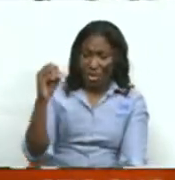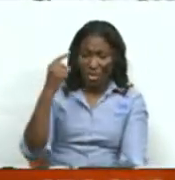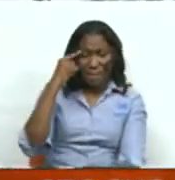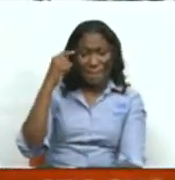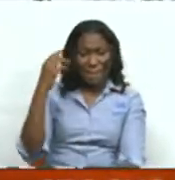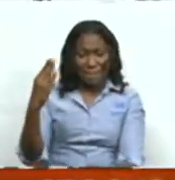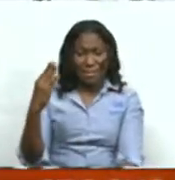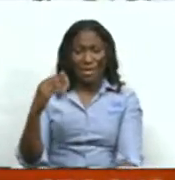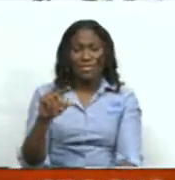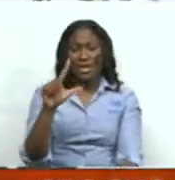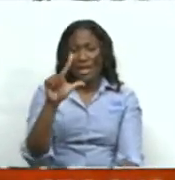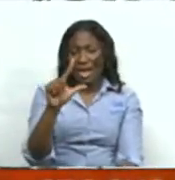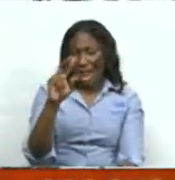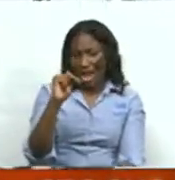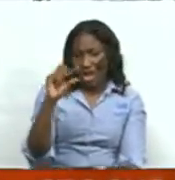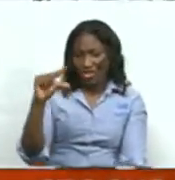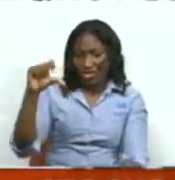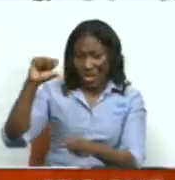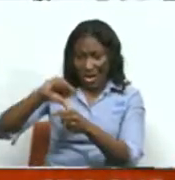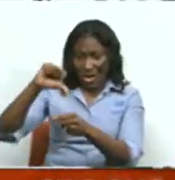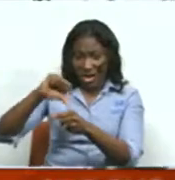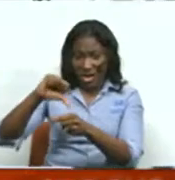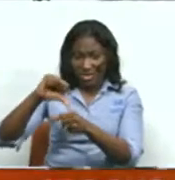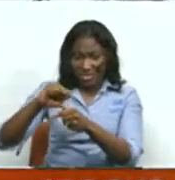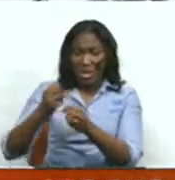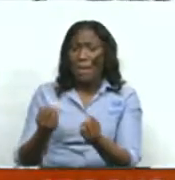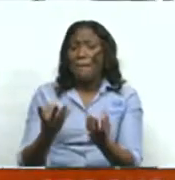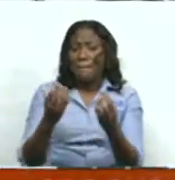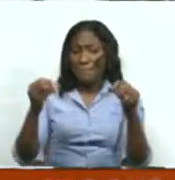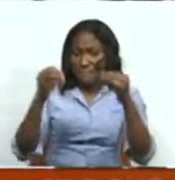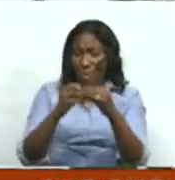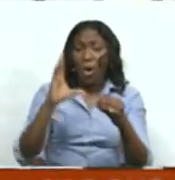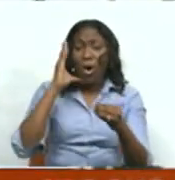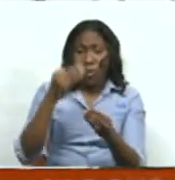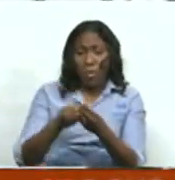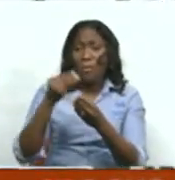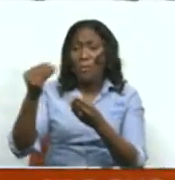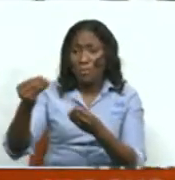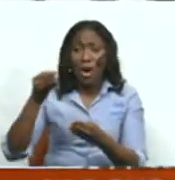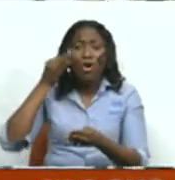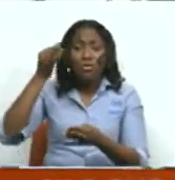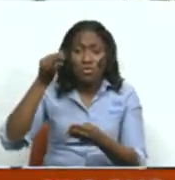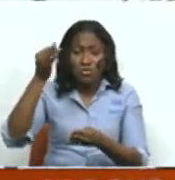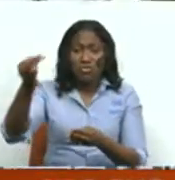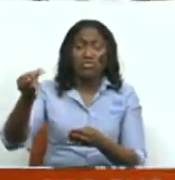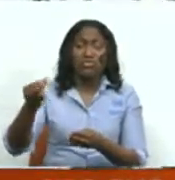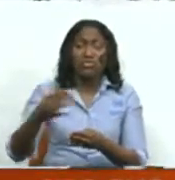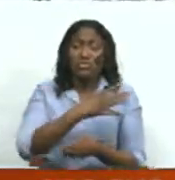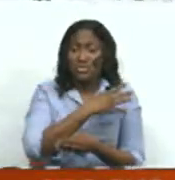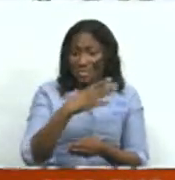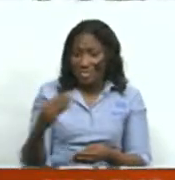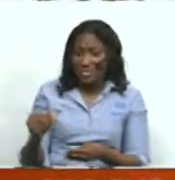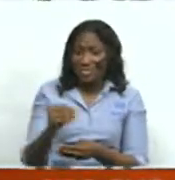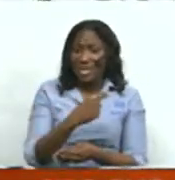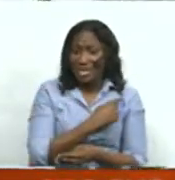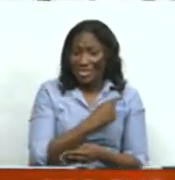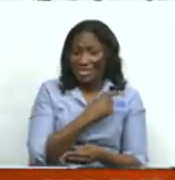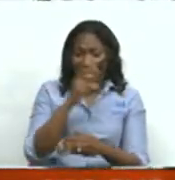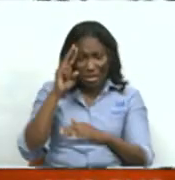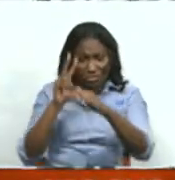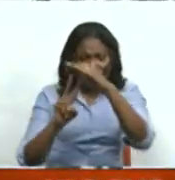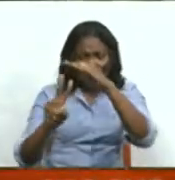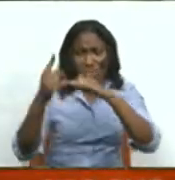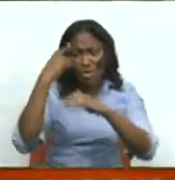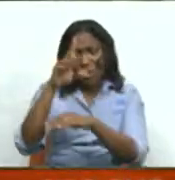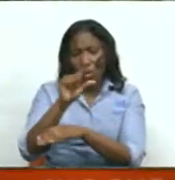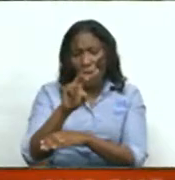natural gas is estimated to rise by more than 50% by 2040, according to Shell's LNG Outlook